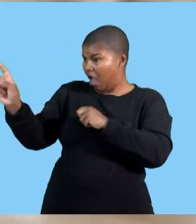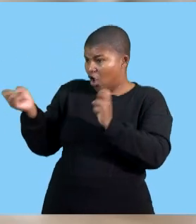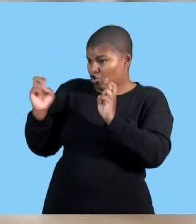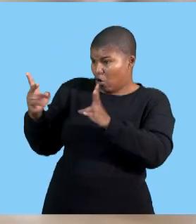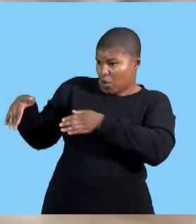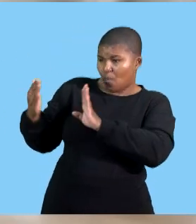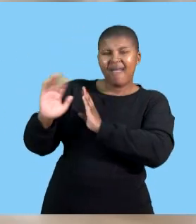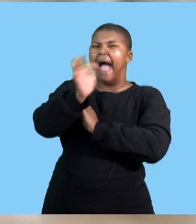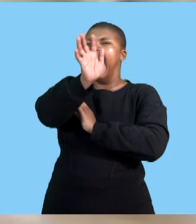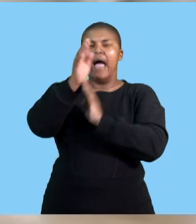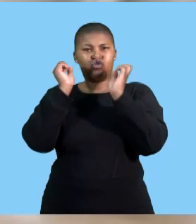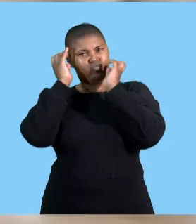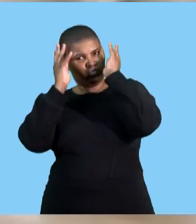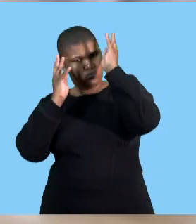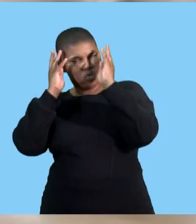necessarily used to.